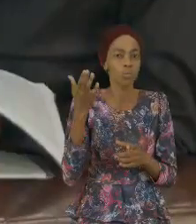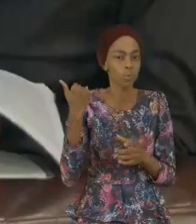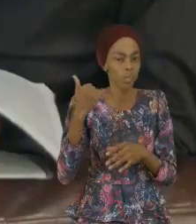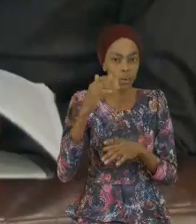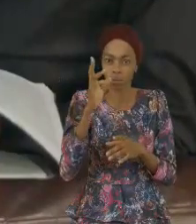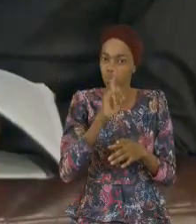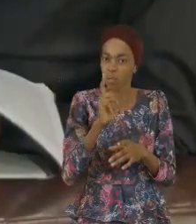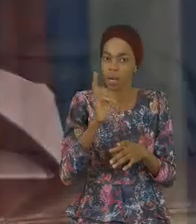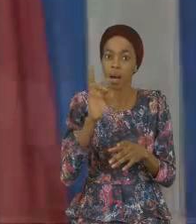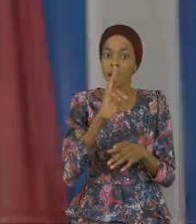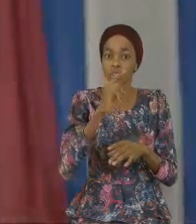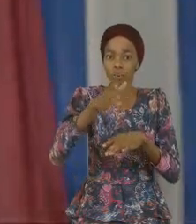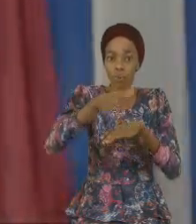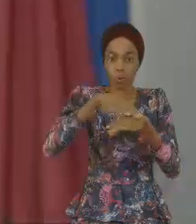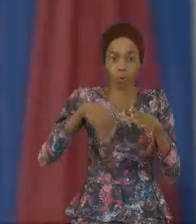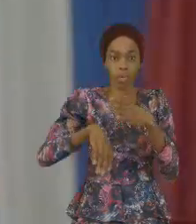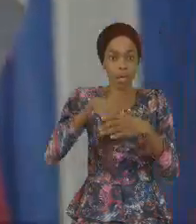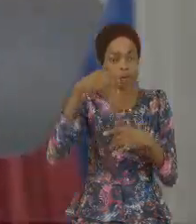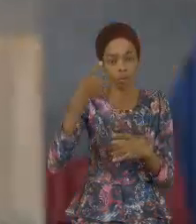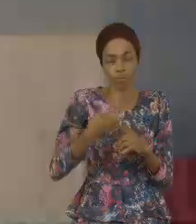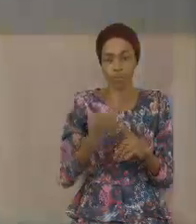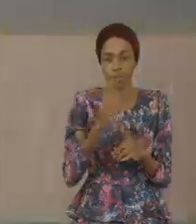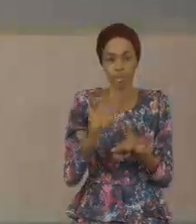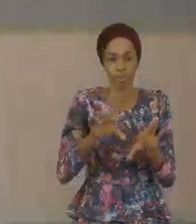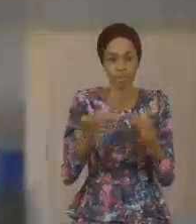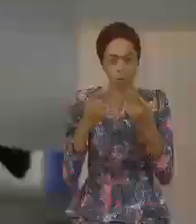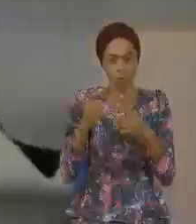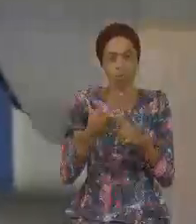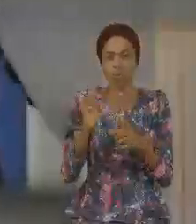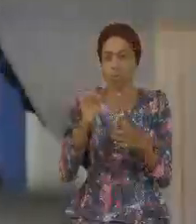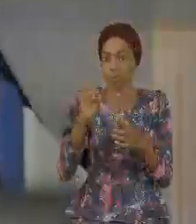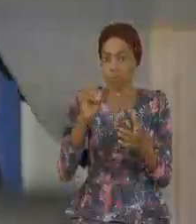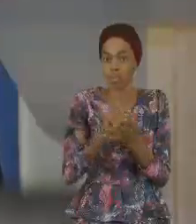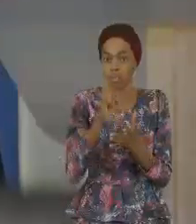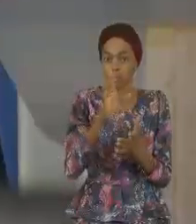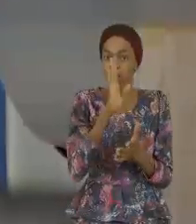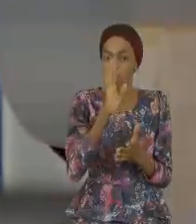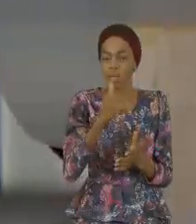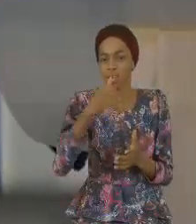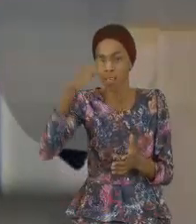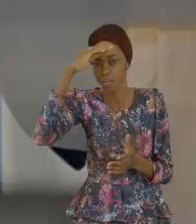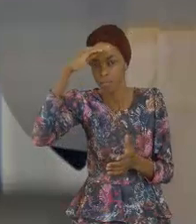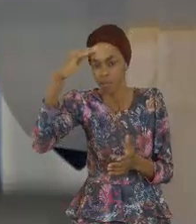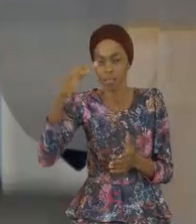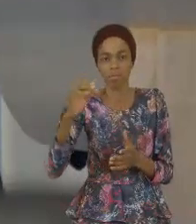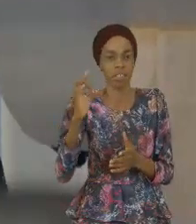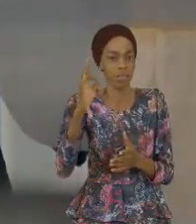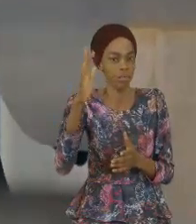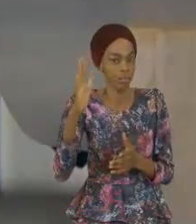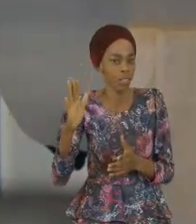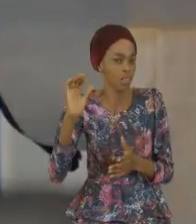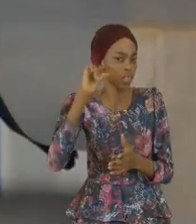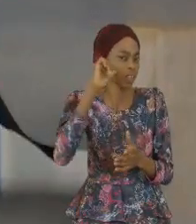from? Where did you come from? So that you can be a man, a minister, and you can be a daughter,